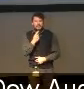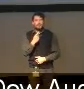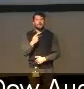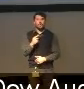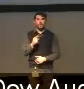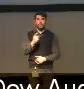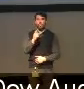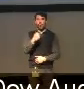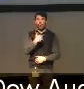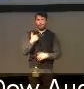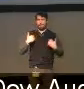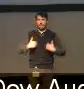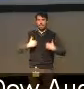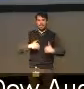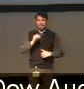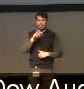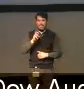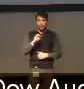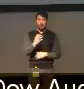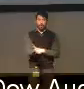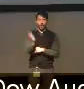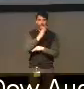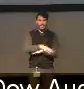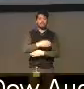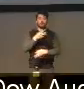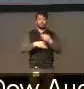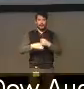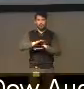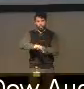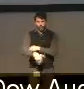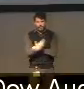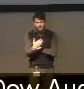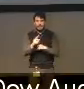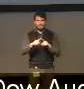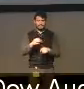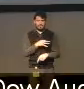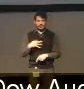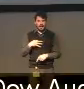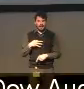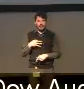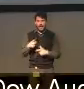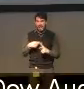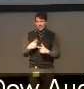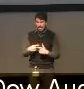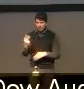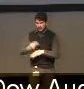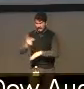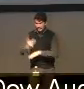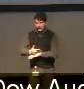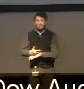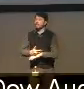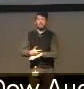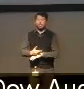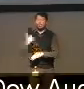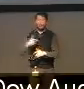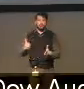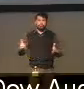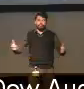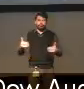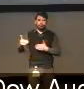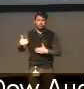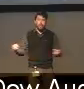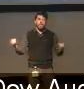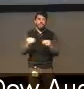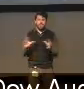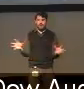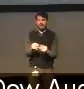one intensivist in the day and one at night. And only a few days later, we realized we were going to quickly expand up to 50 beds. So now,